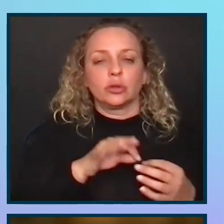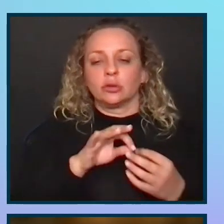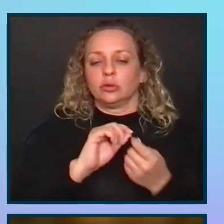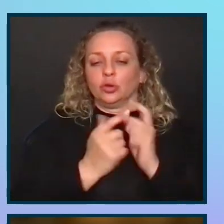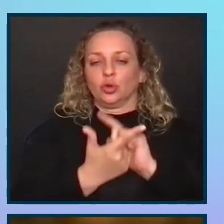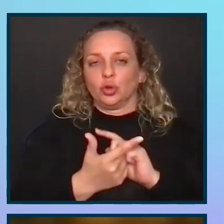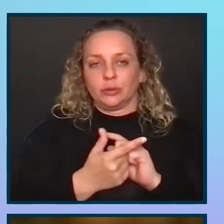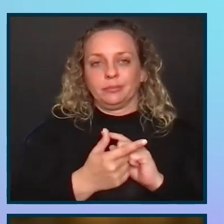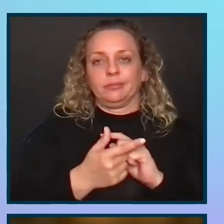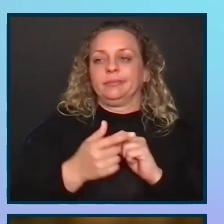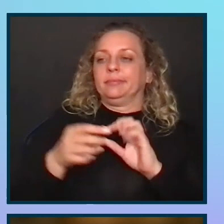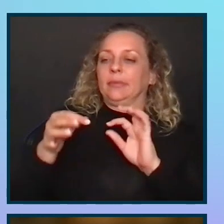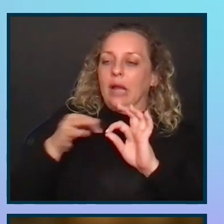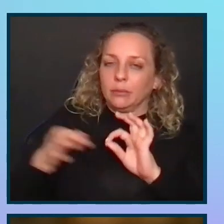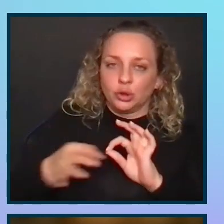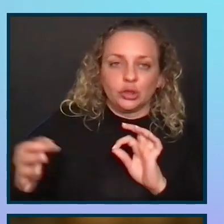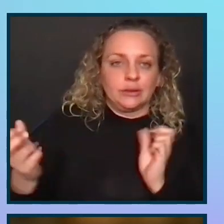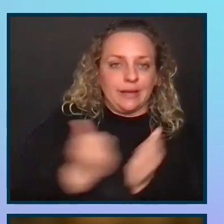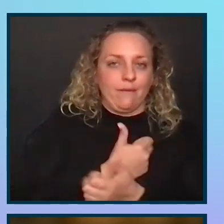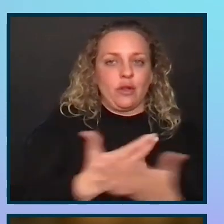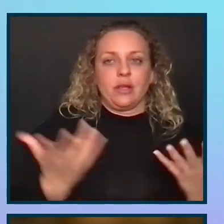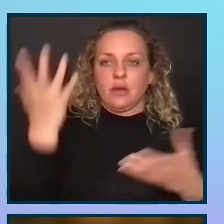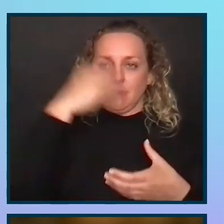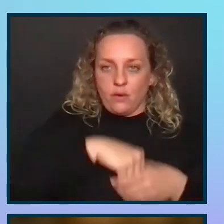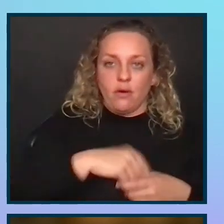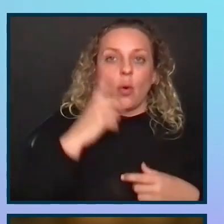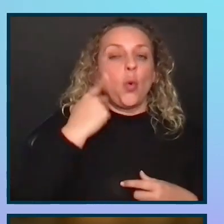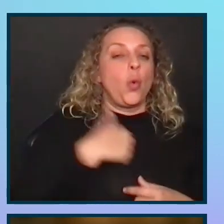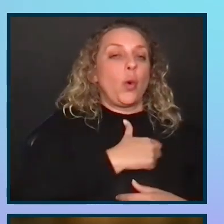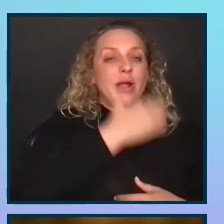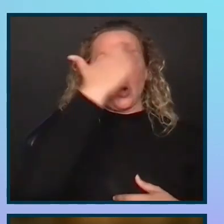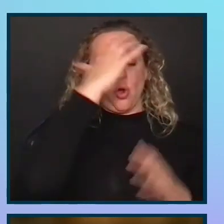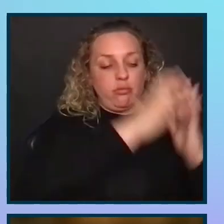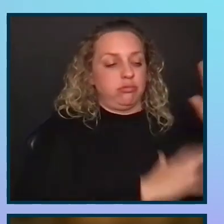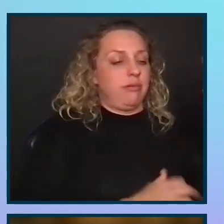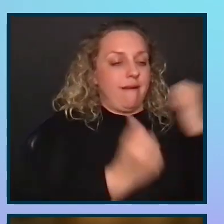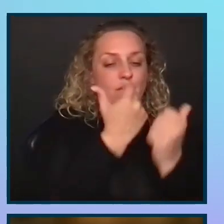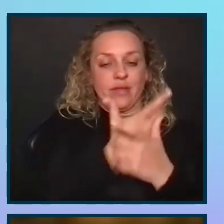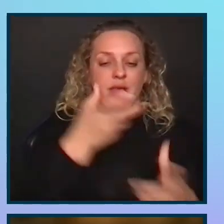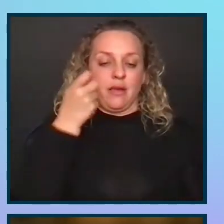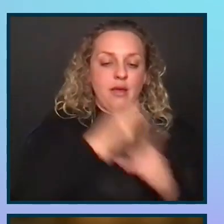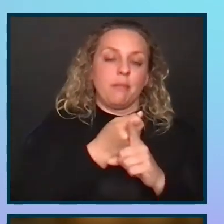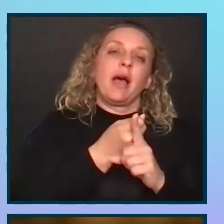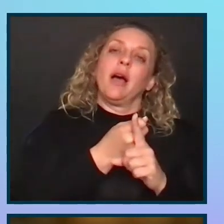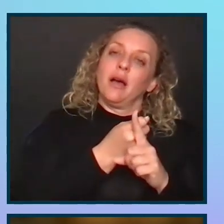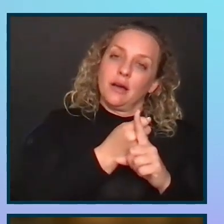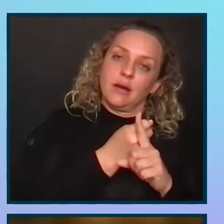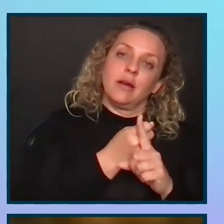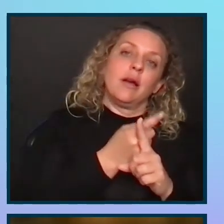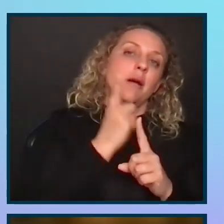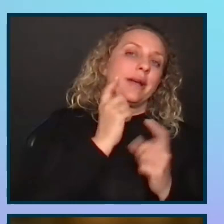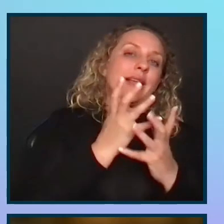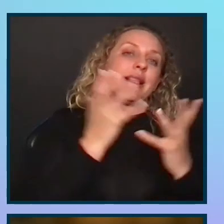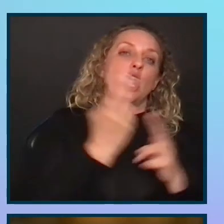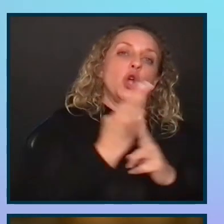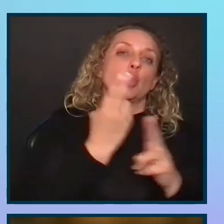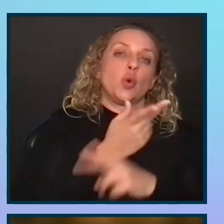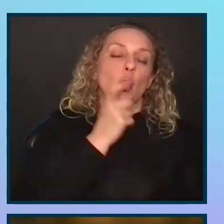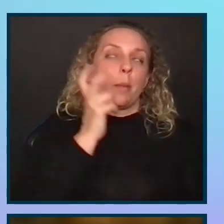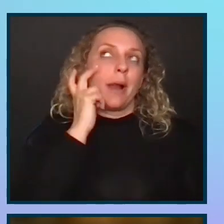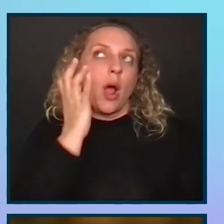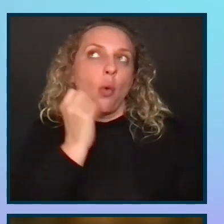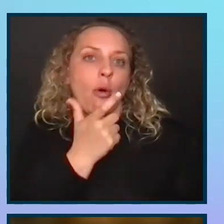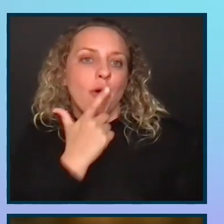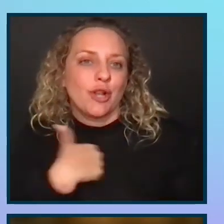has closed captions. We know that creates a high impact because a lot of users who are blind are going to